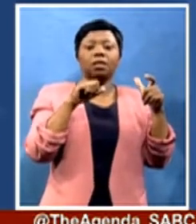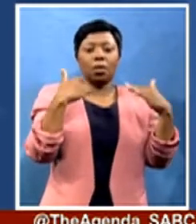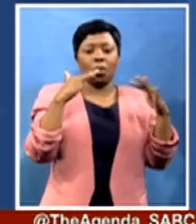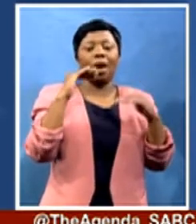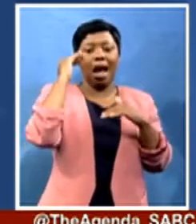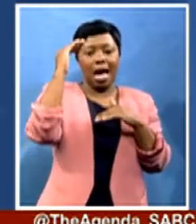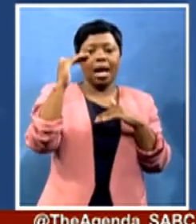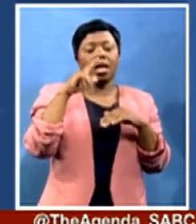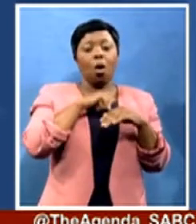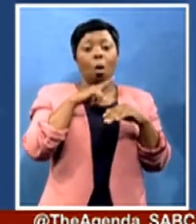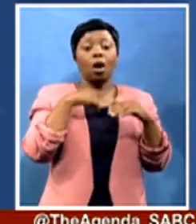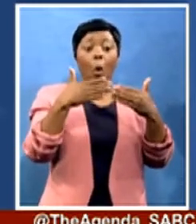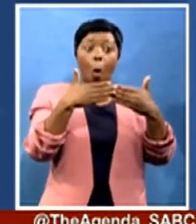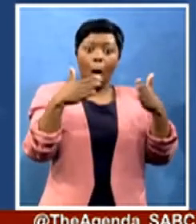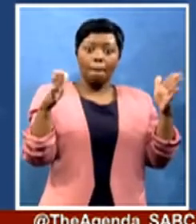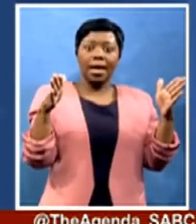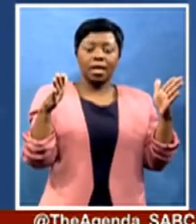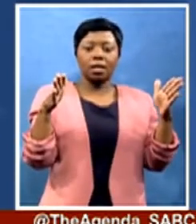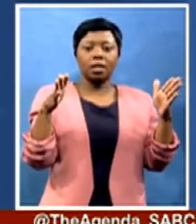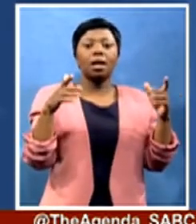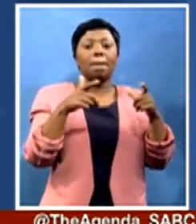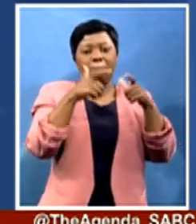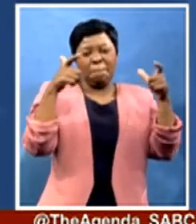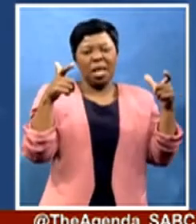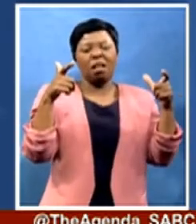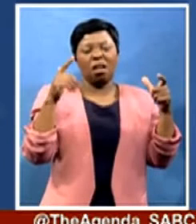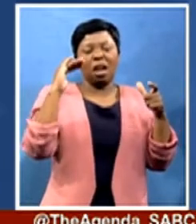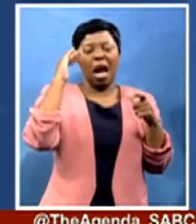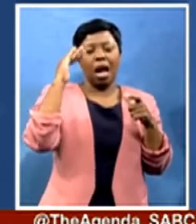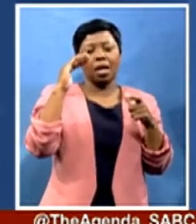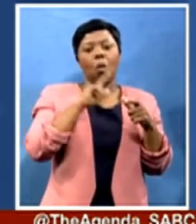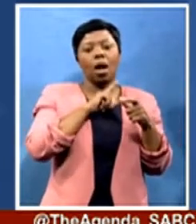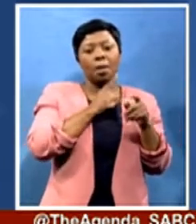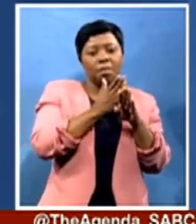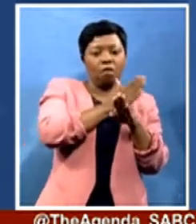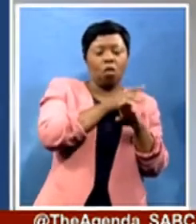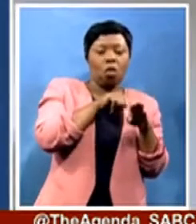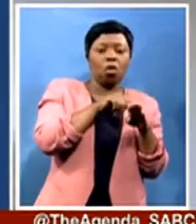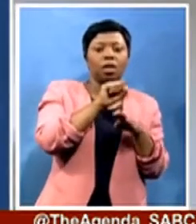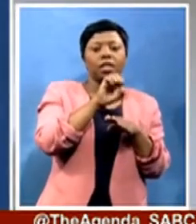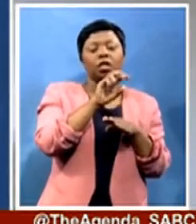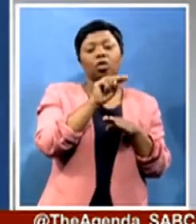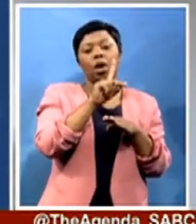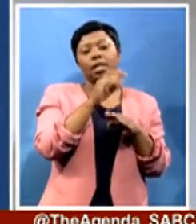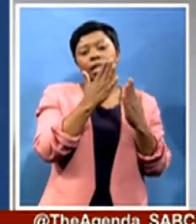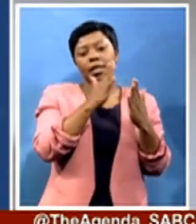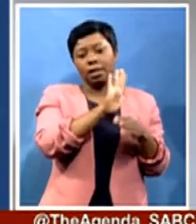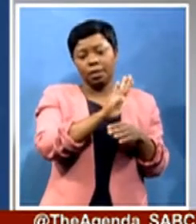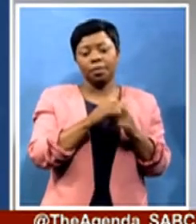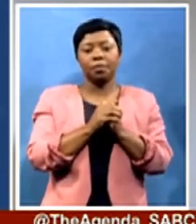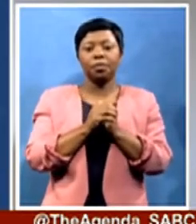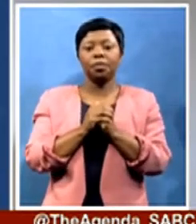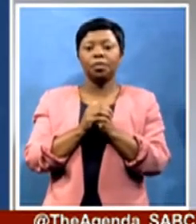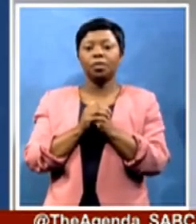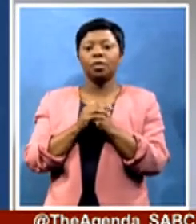much higher than the number of sites that we opened up under the Sisonke study. You have previously clarified this to our viewers, but just for